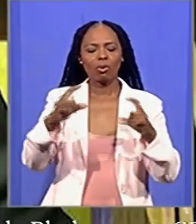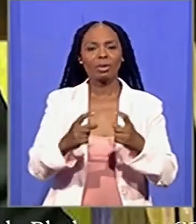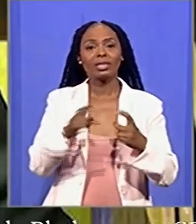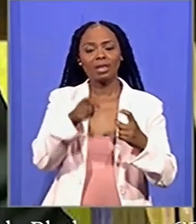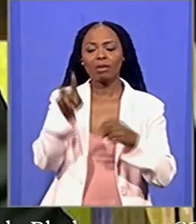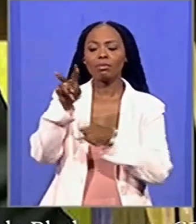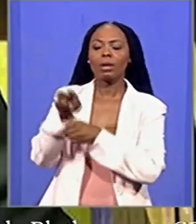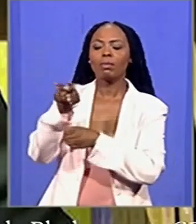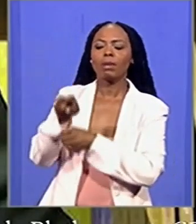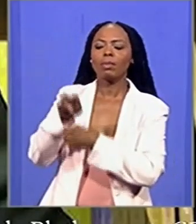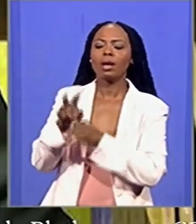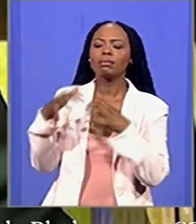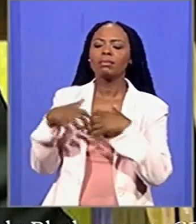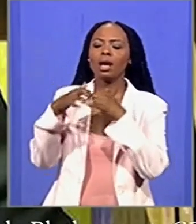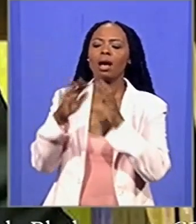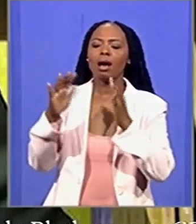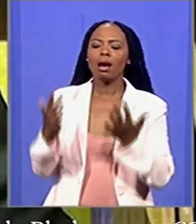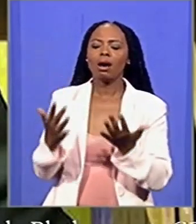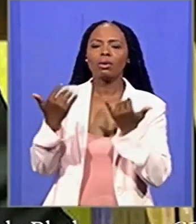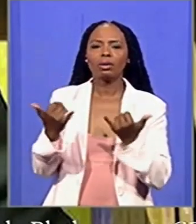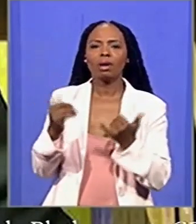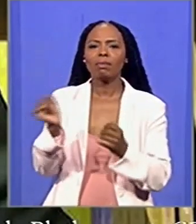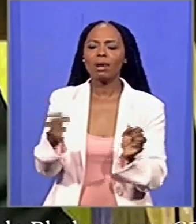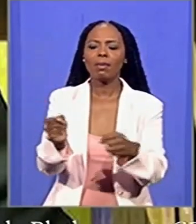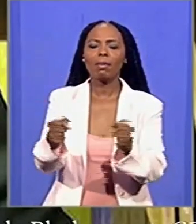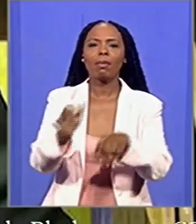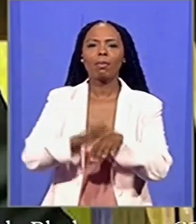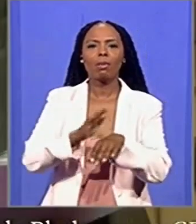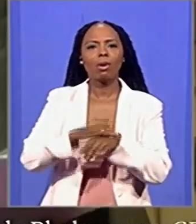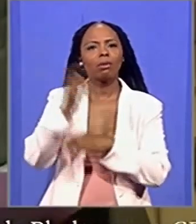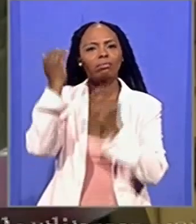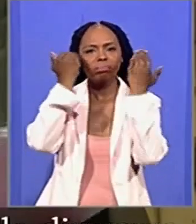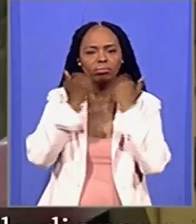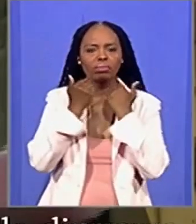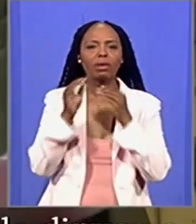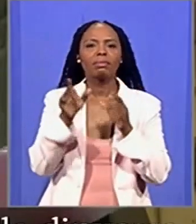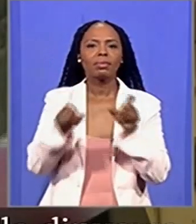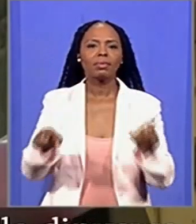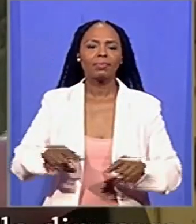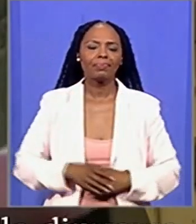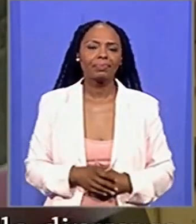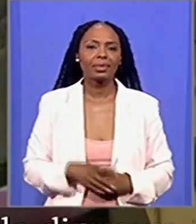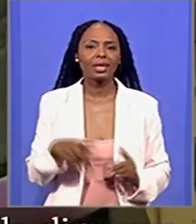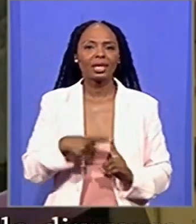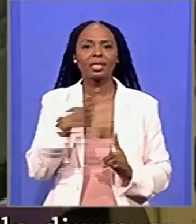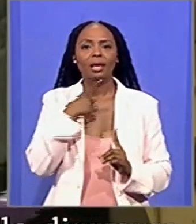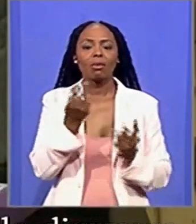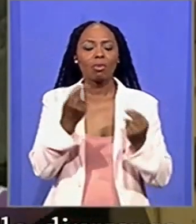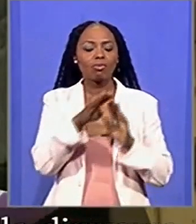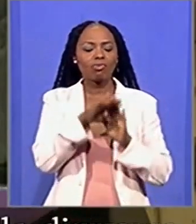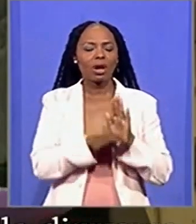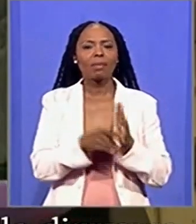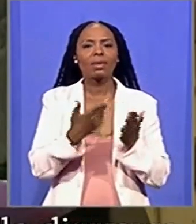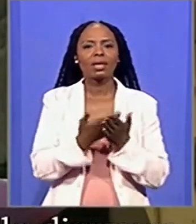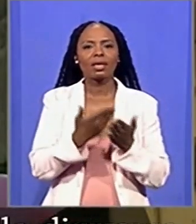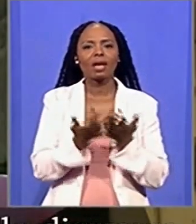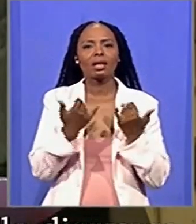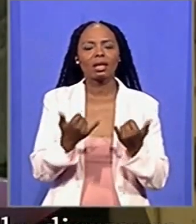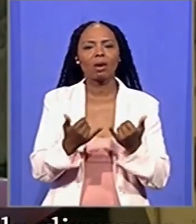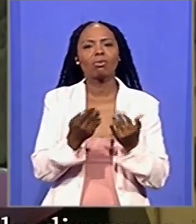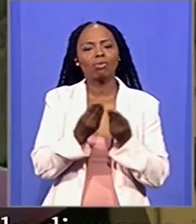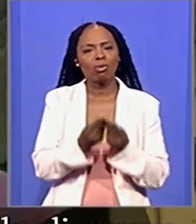establishments with a view to adding judicial capacity. Mlambo o re metjha e metjha e ka thusa le ho